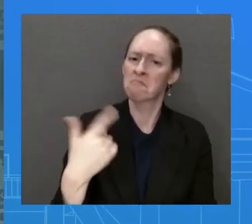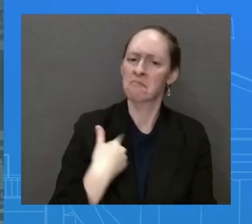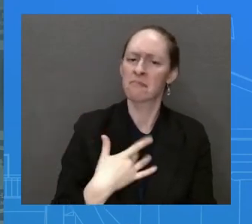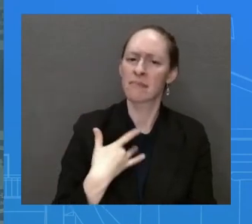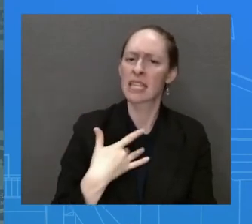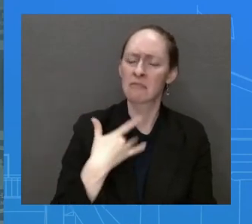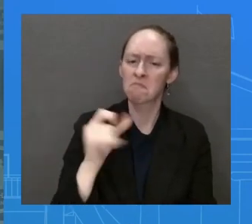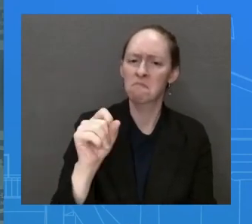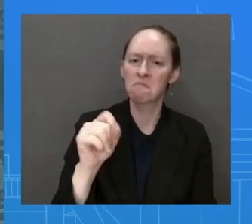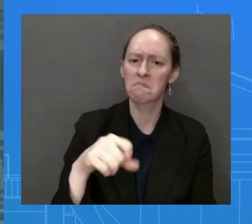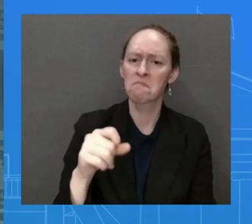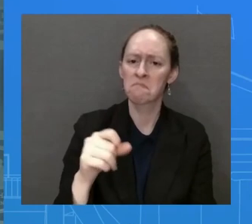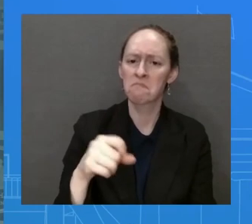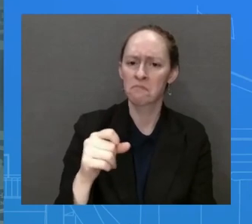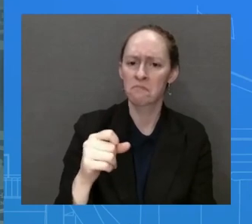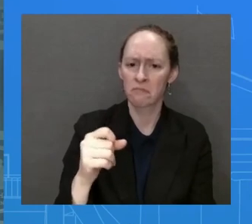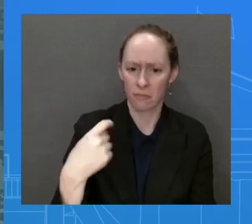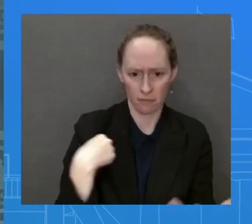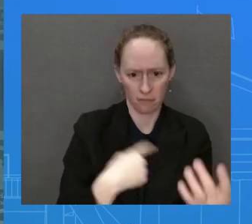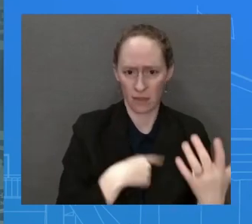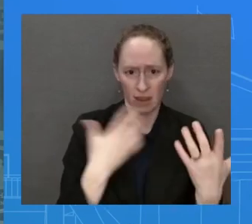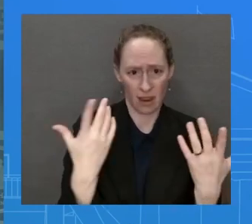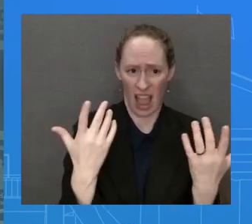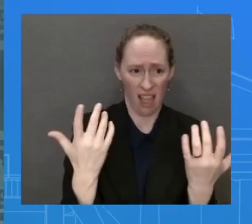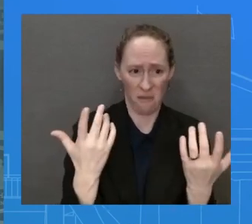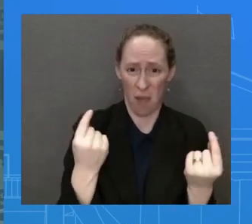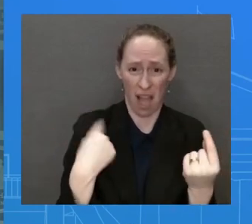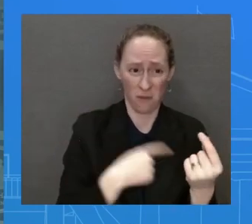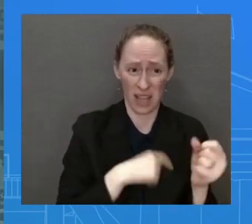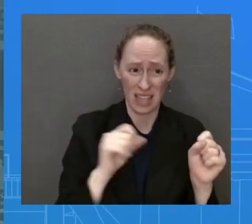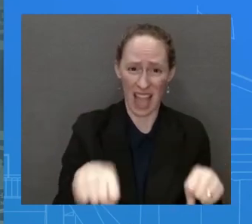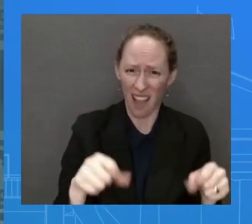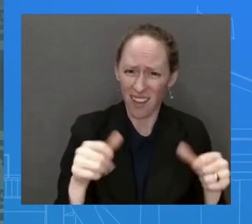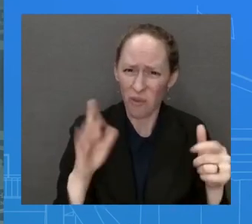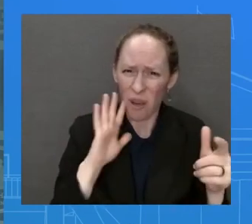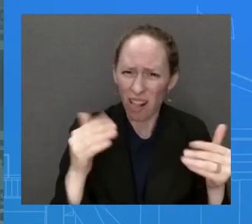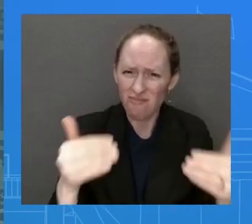we can to make sure that the needs of our communities are met. Okay.